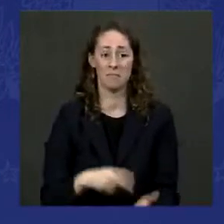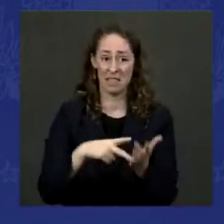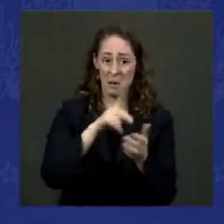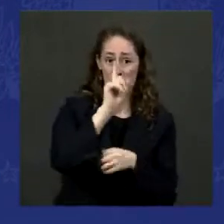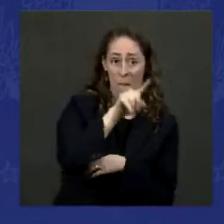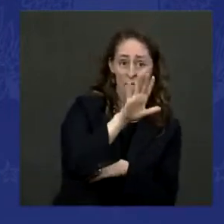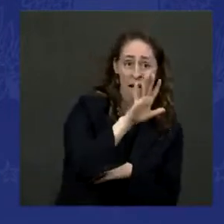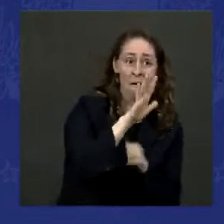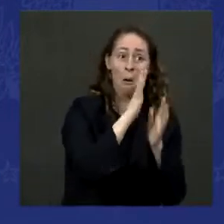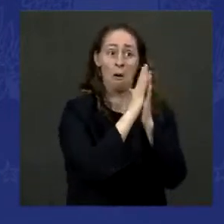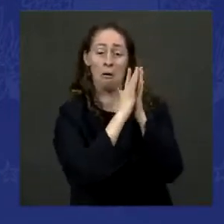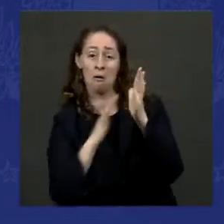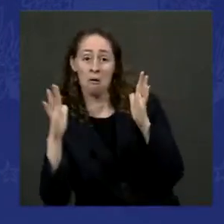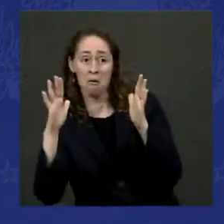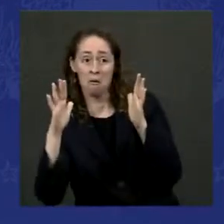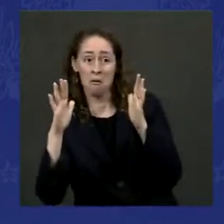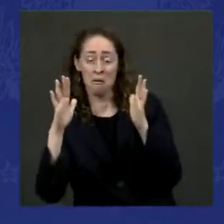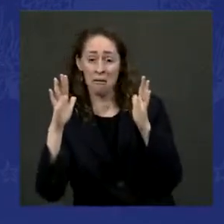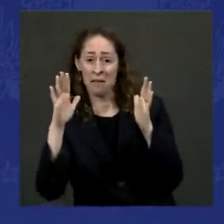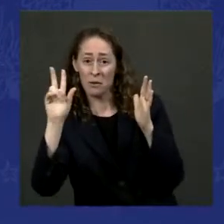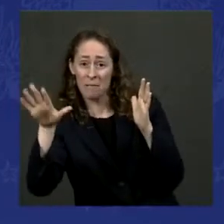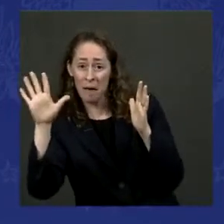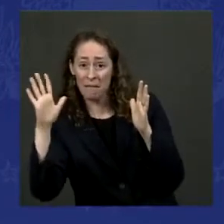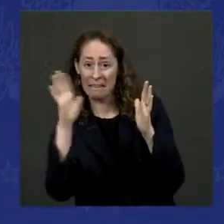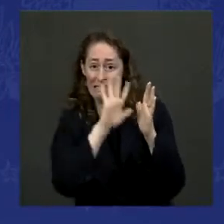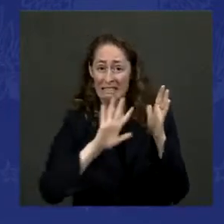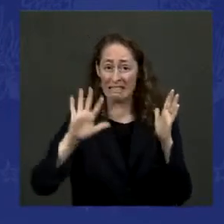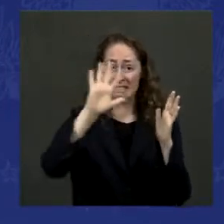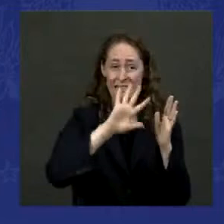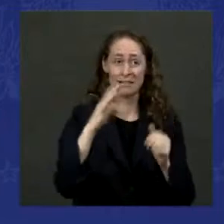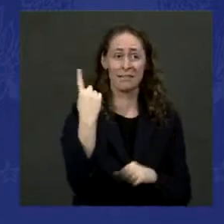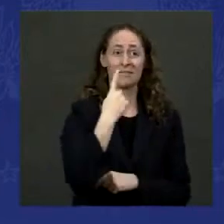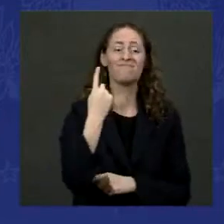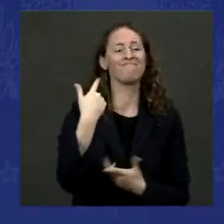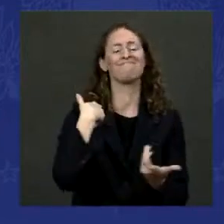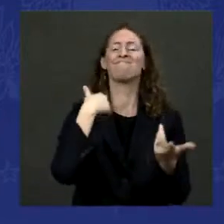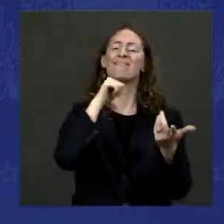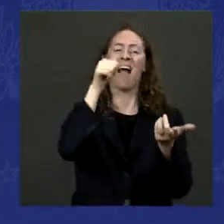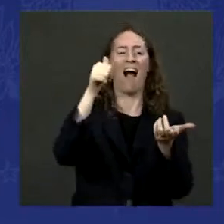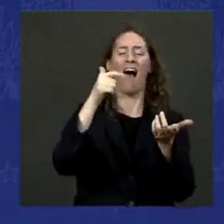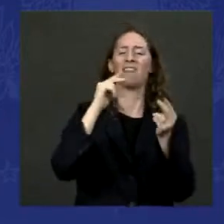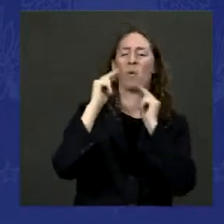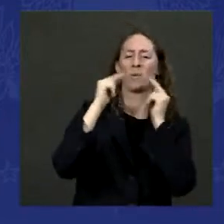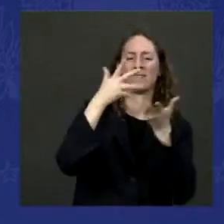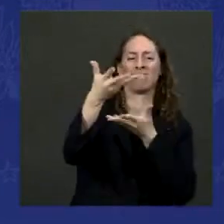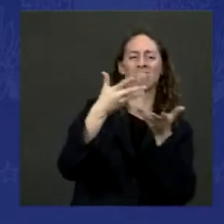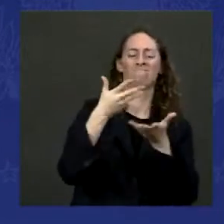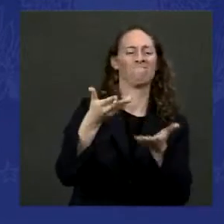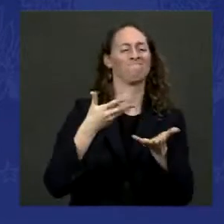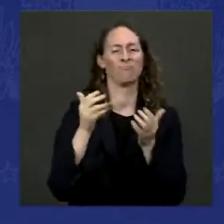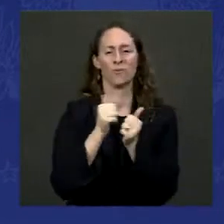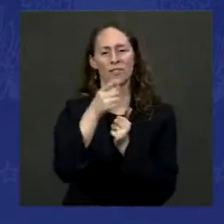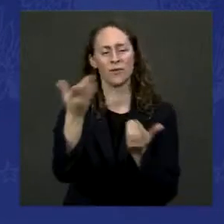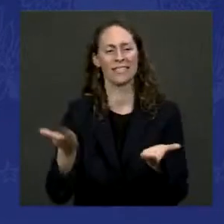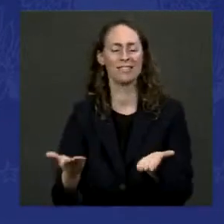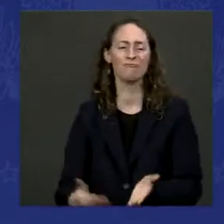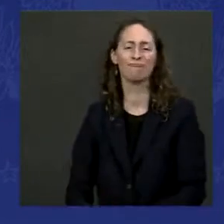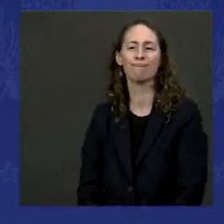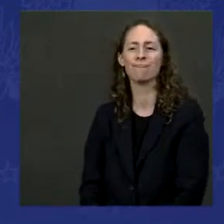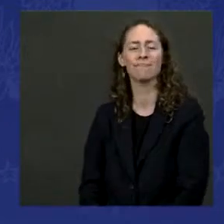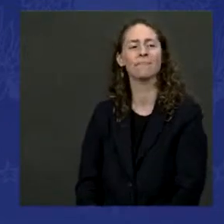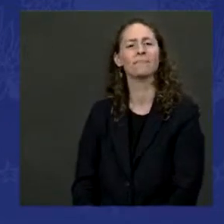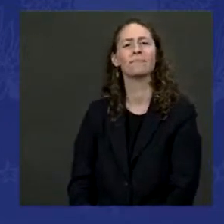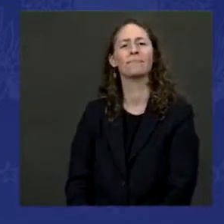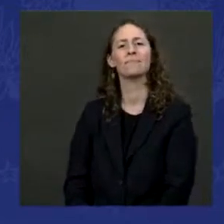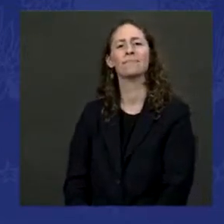than the 1.5? I'm not going to negotiate in public. Mr. President, Mr. President. Mr. President,